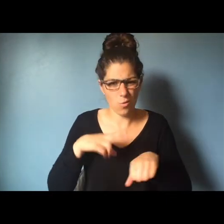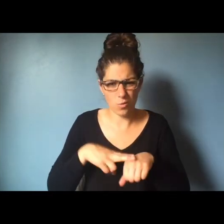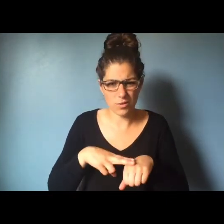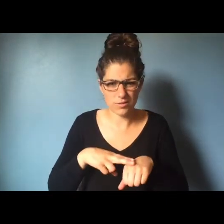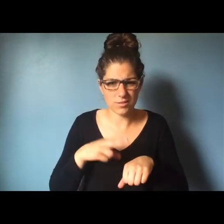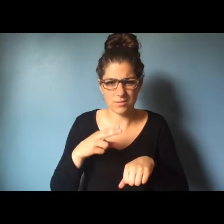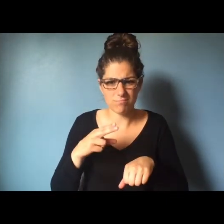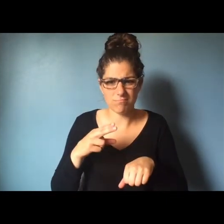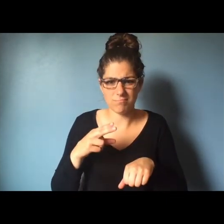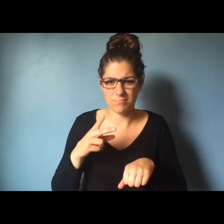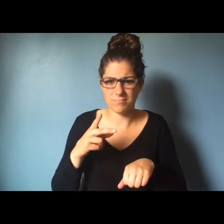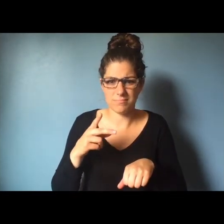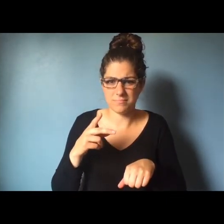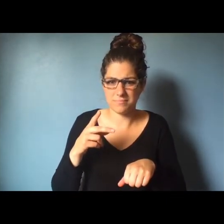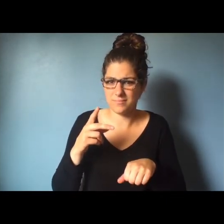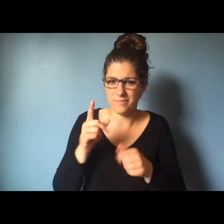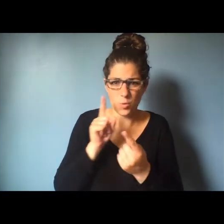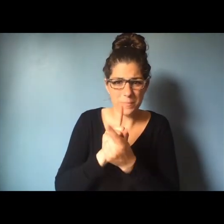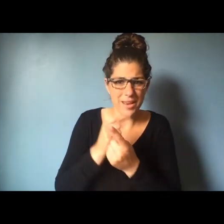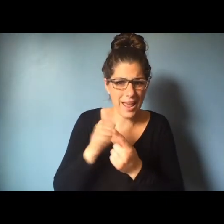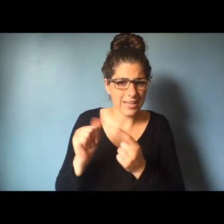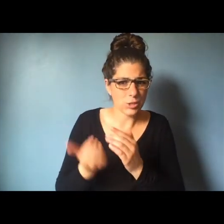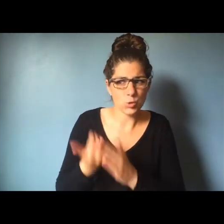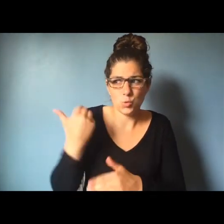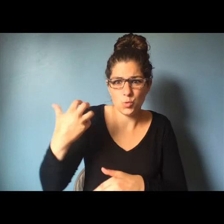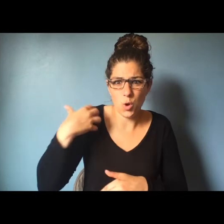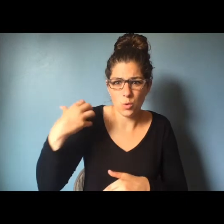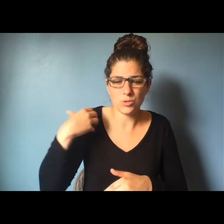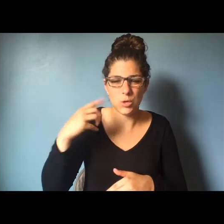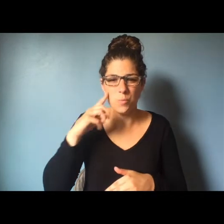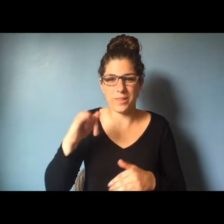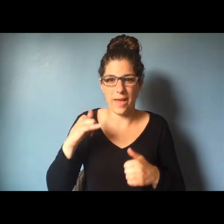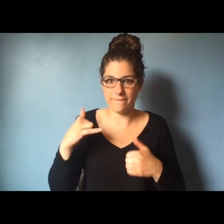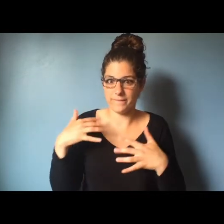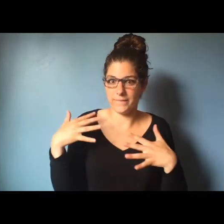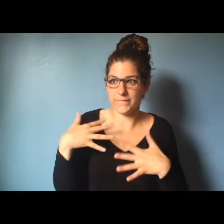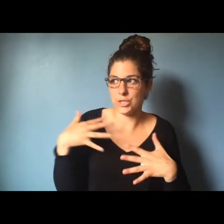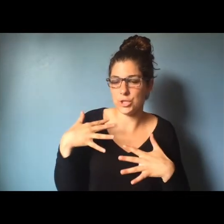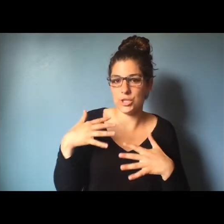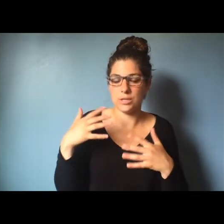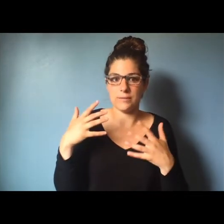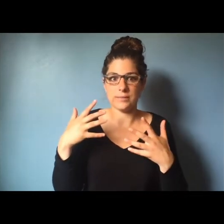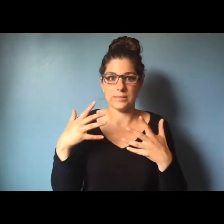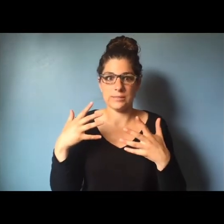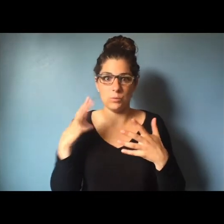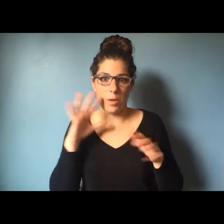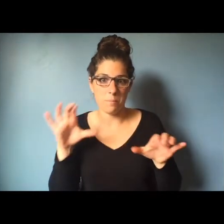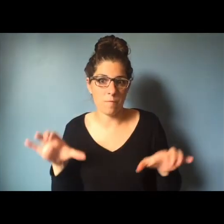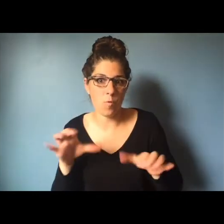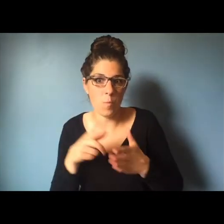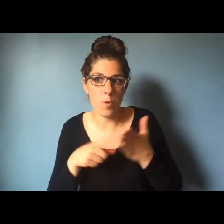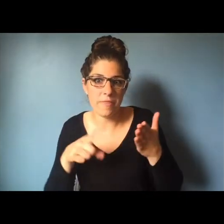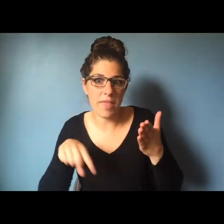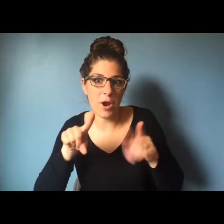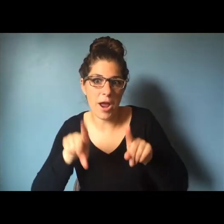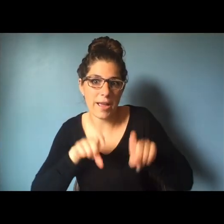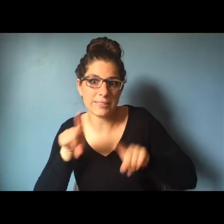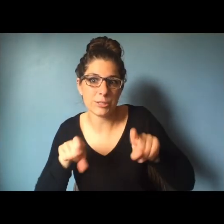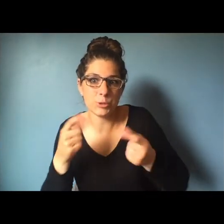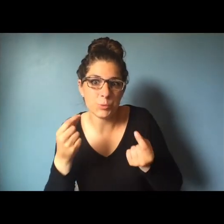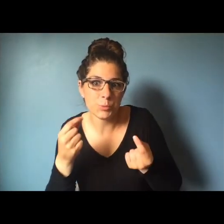course, when you meet any new coach, there's always going to be kind of like that fear of you being able to perform what they're asking you to